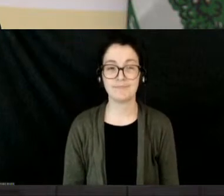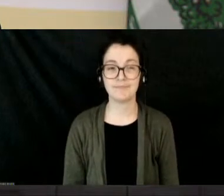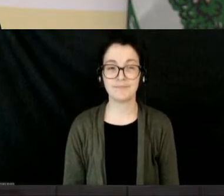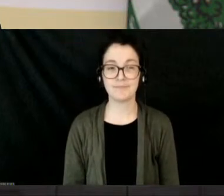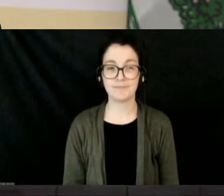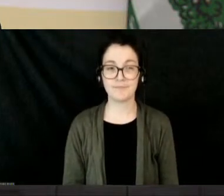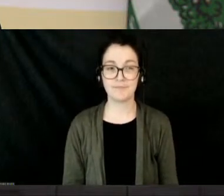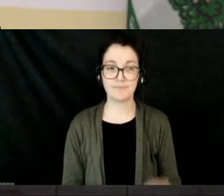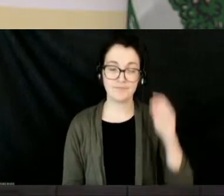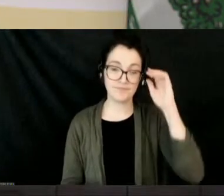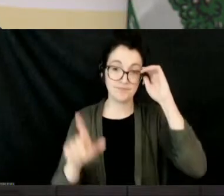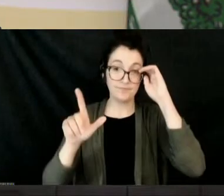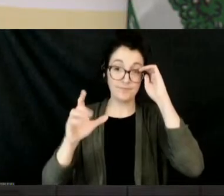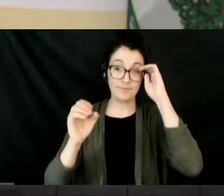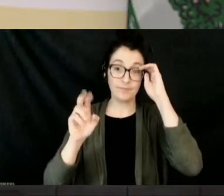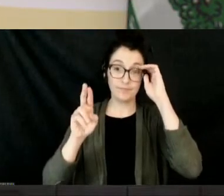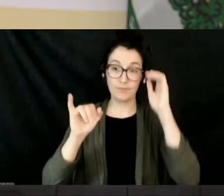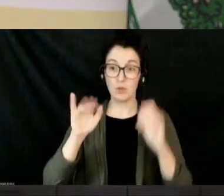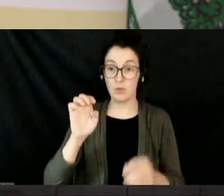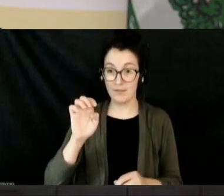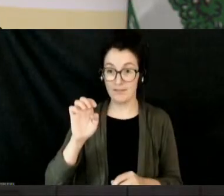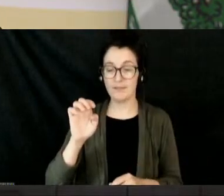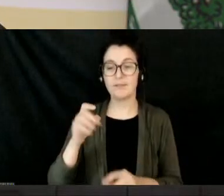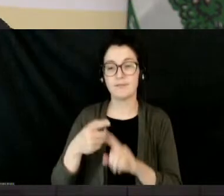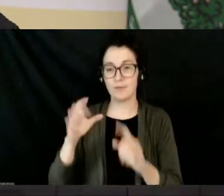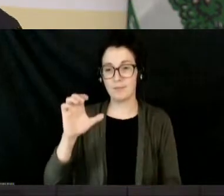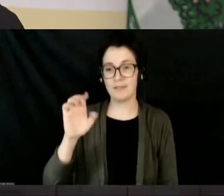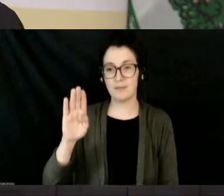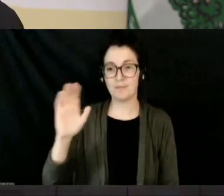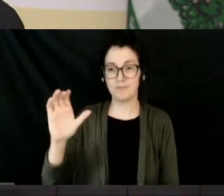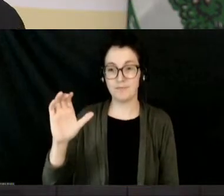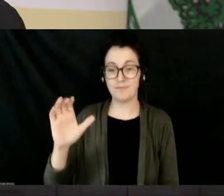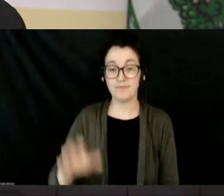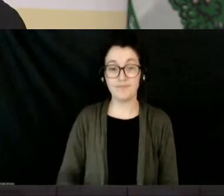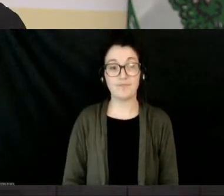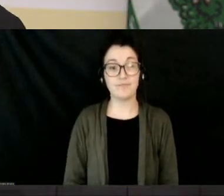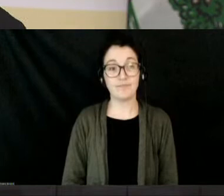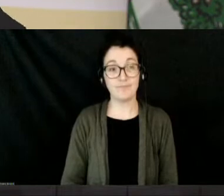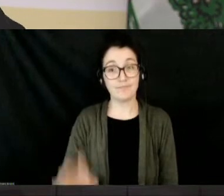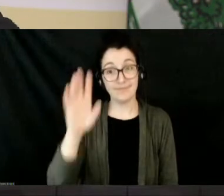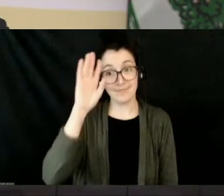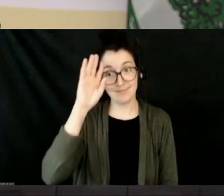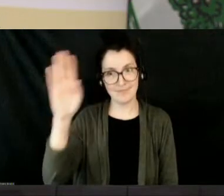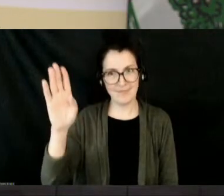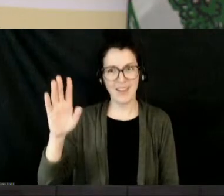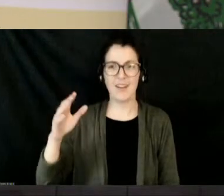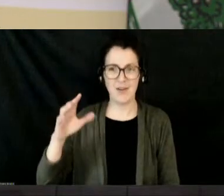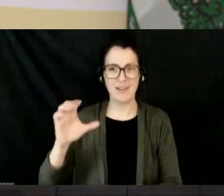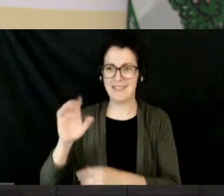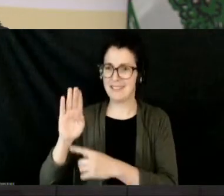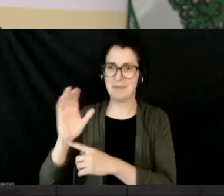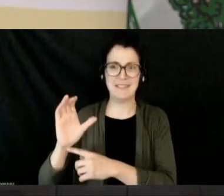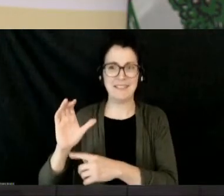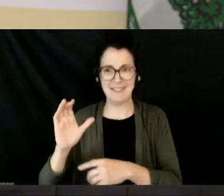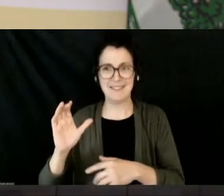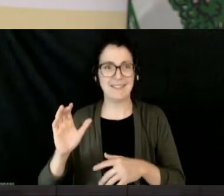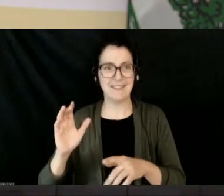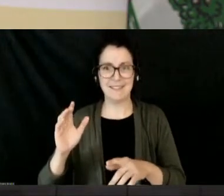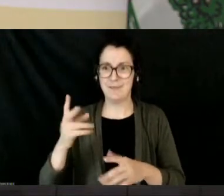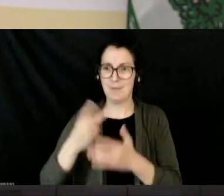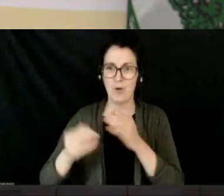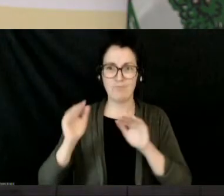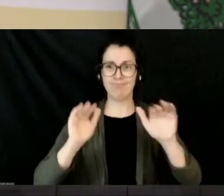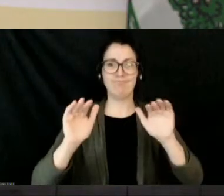Louise Martin, CBC. Hi, boy, getting CBC done off the top here. Nice to see you both. Thanks for